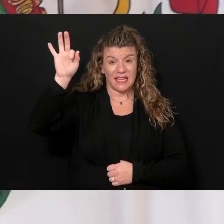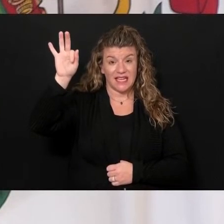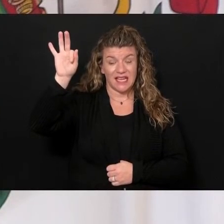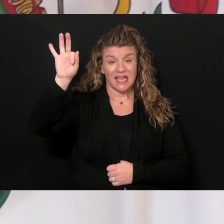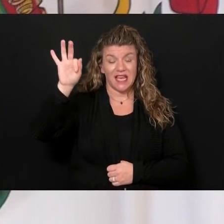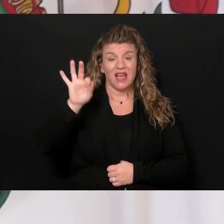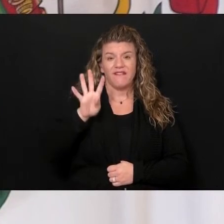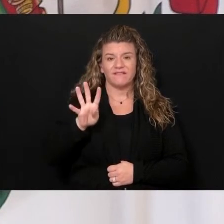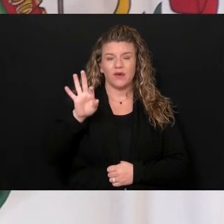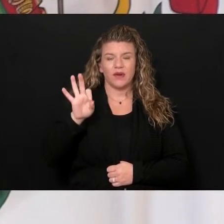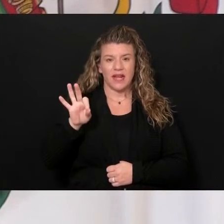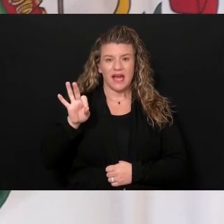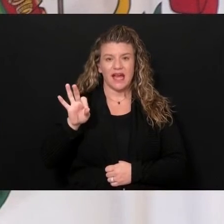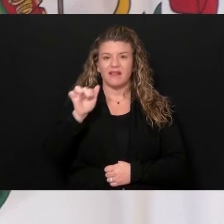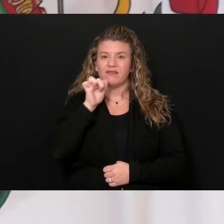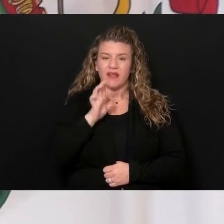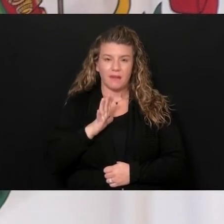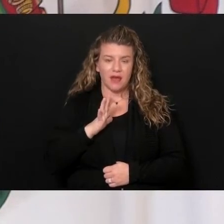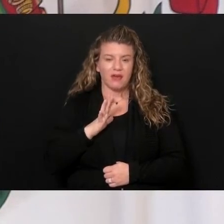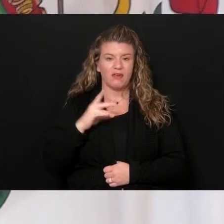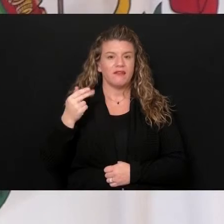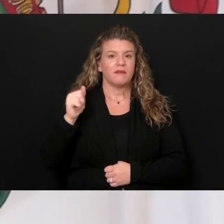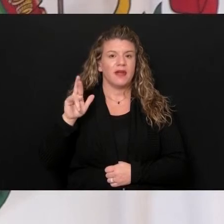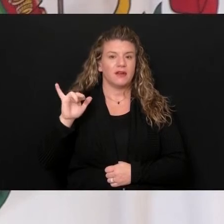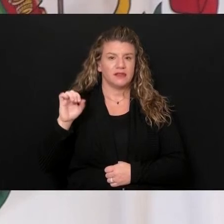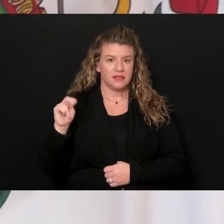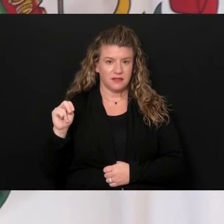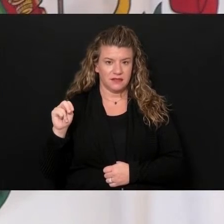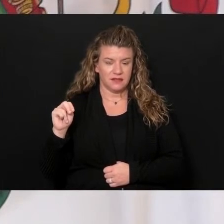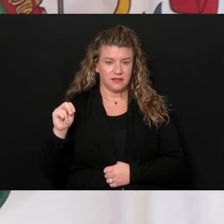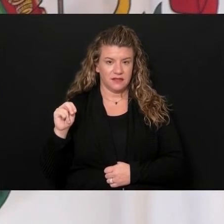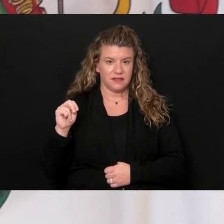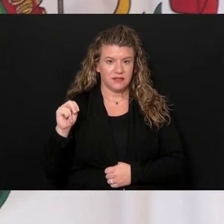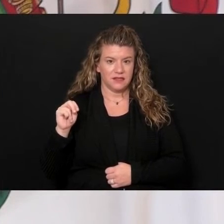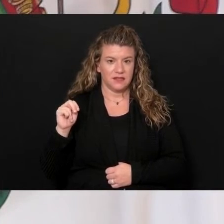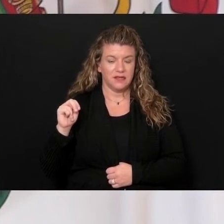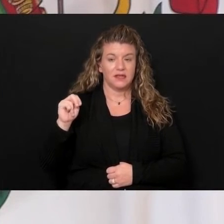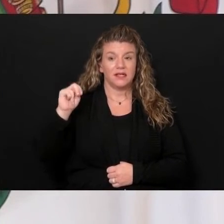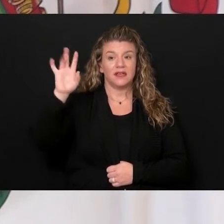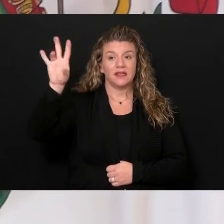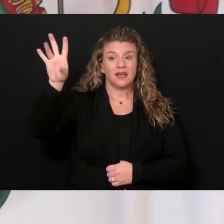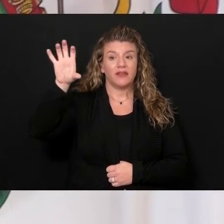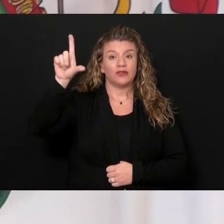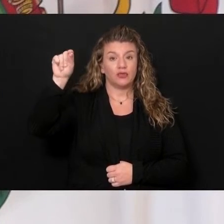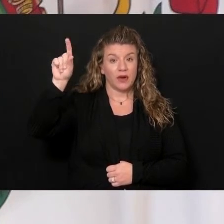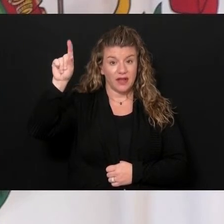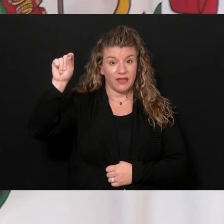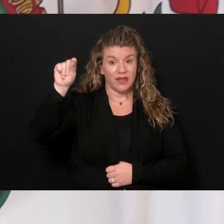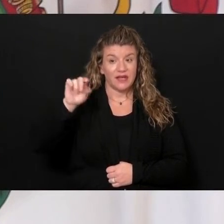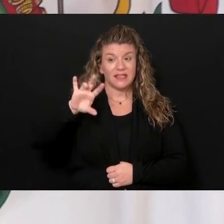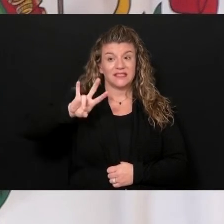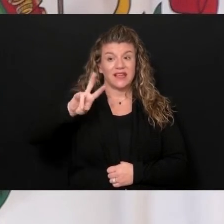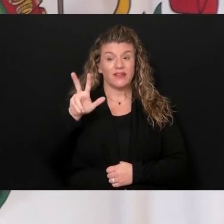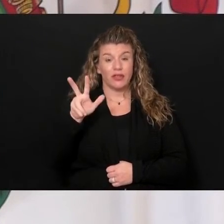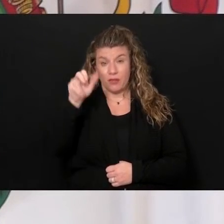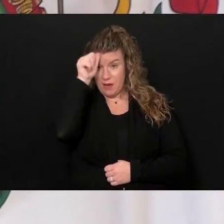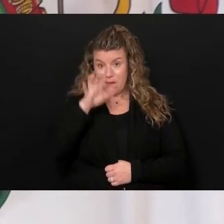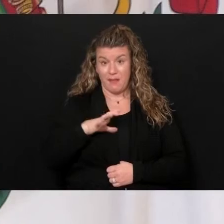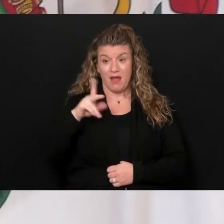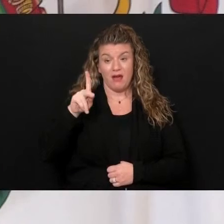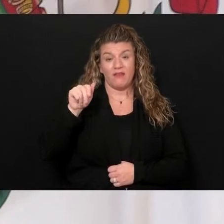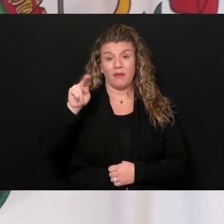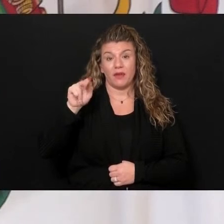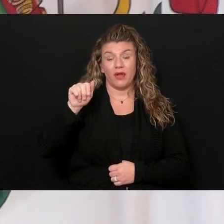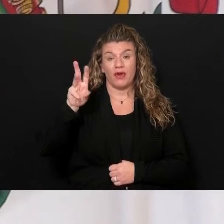is a 49-year-old female from Harrison County. Our 720th death is a 73-year-old male from